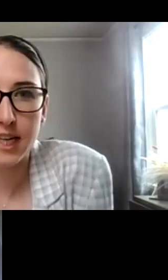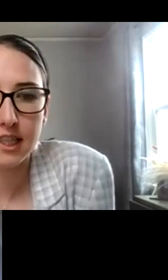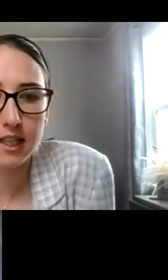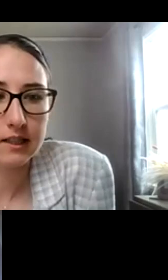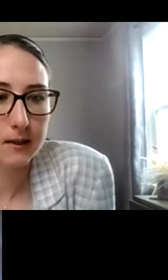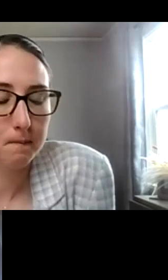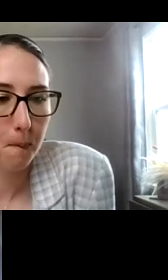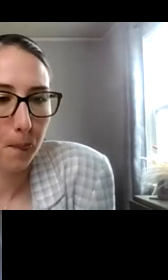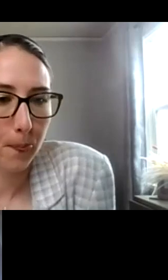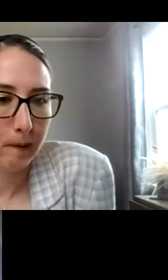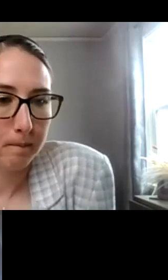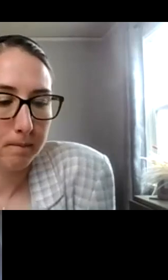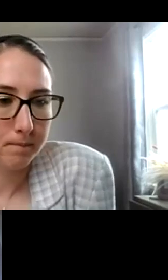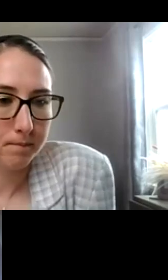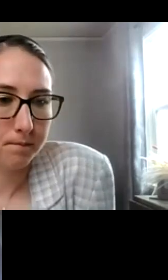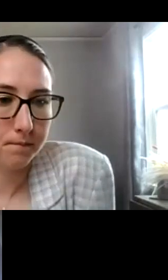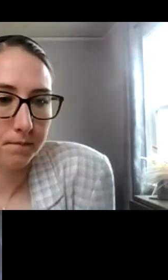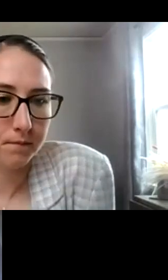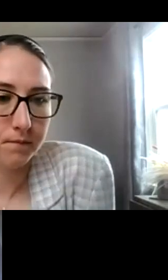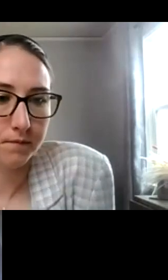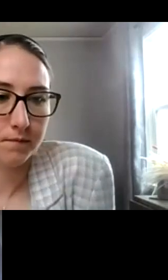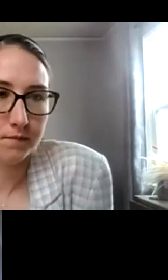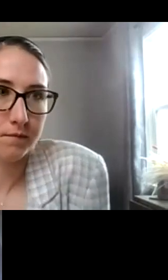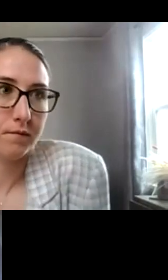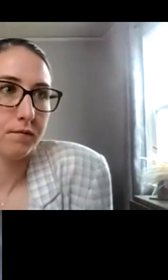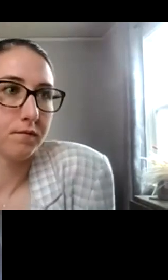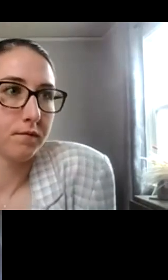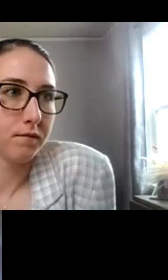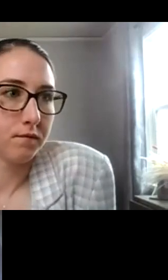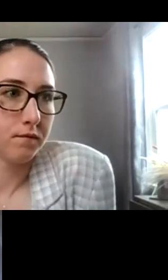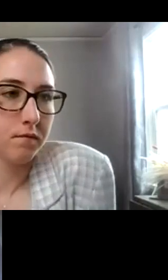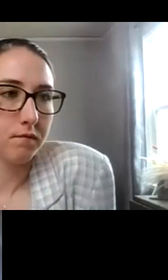to revise this. Thank you.